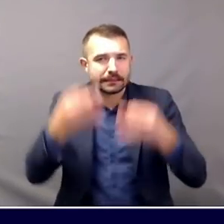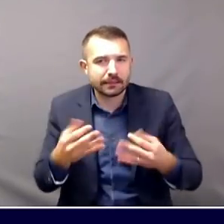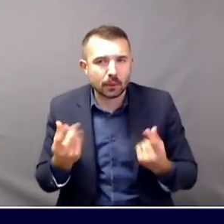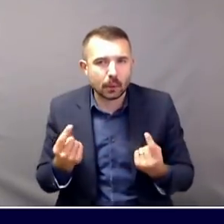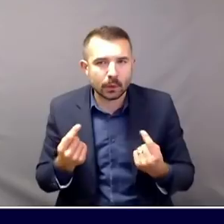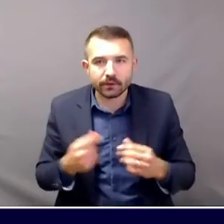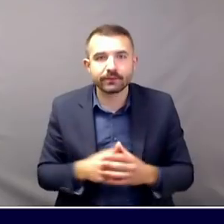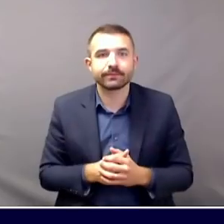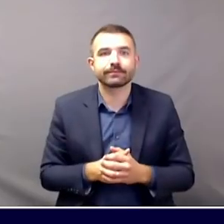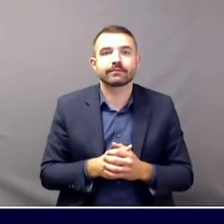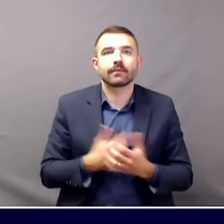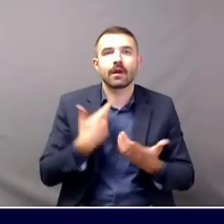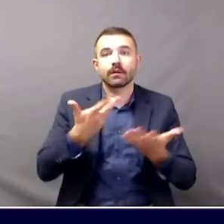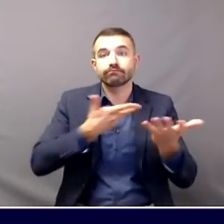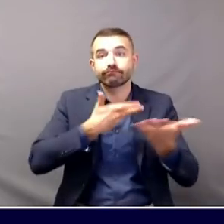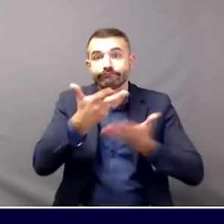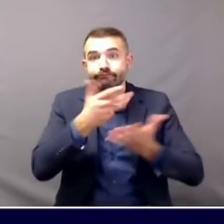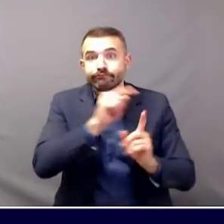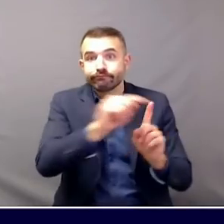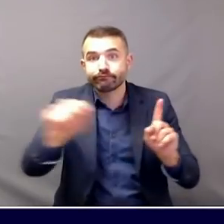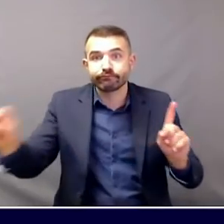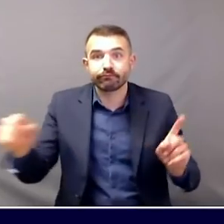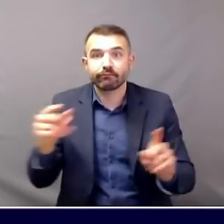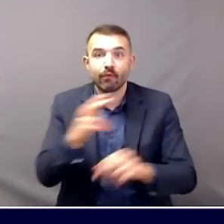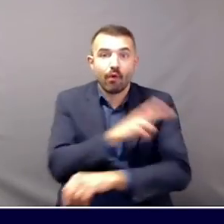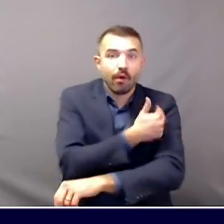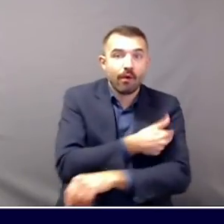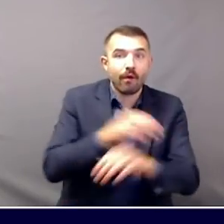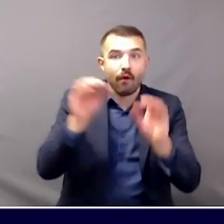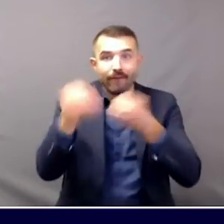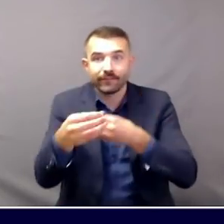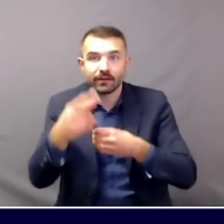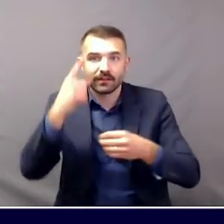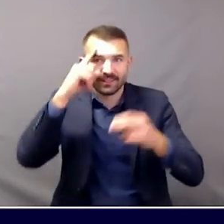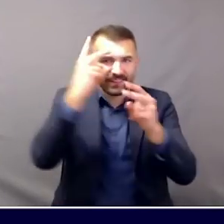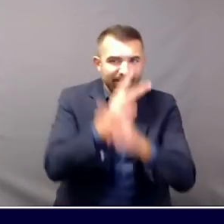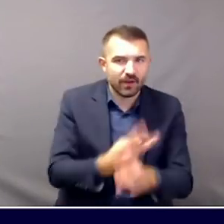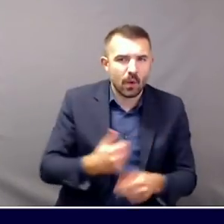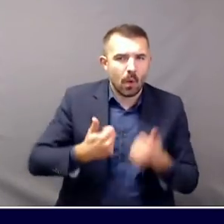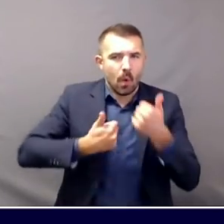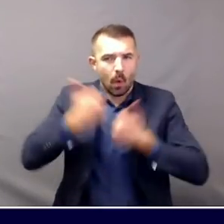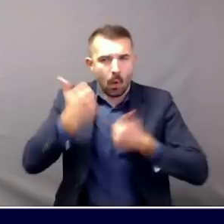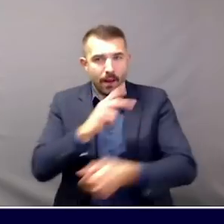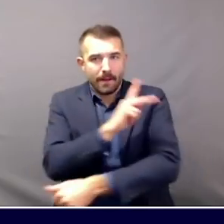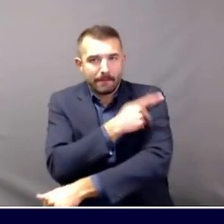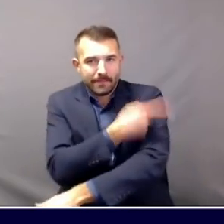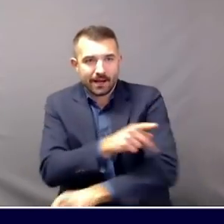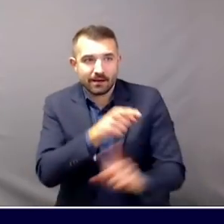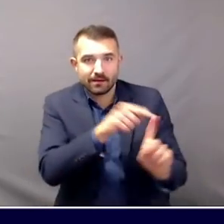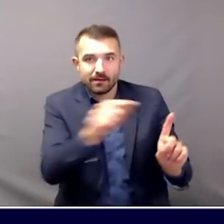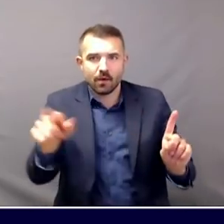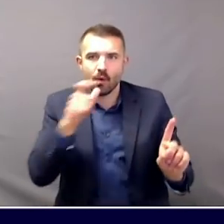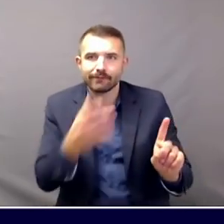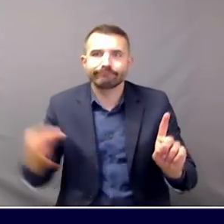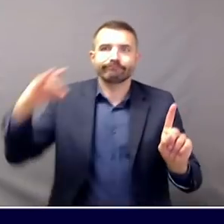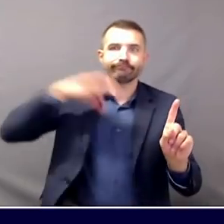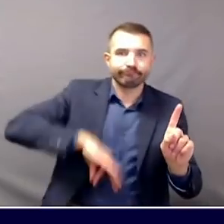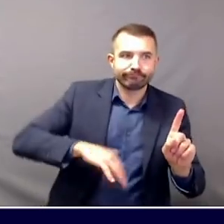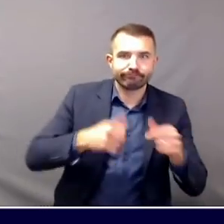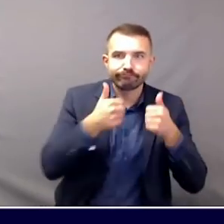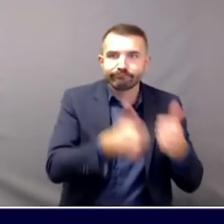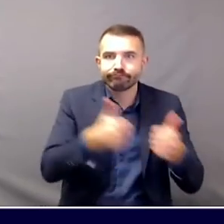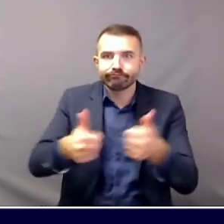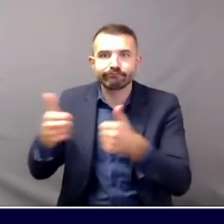which patients might benefit from this drug the most. The other thing I wanted to mention is what this drug is used for. As I mentioned a moment ago,